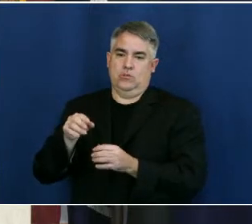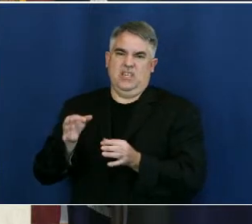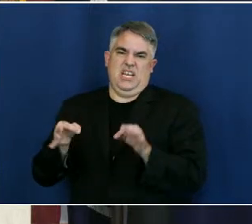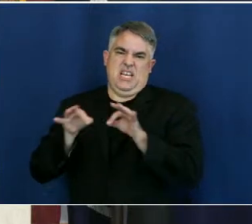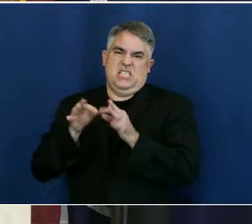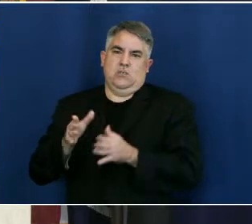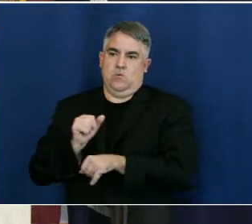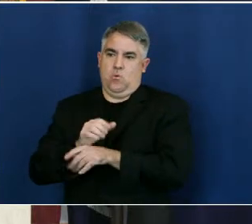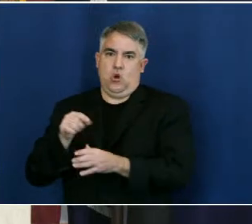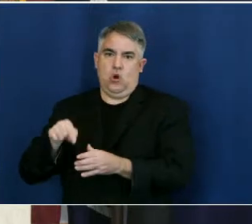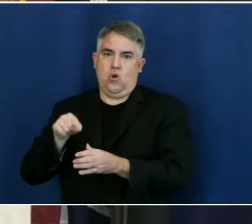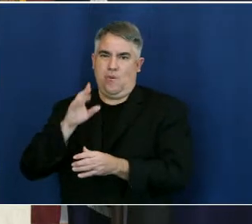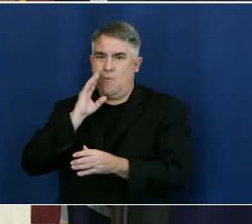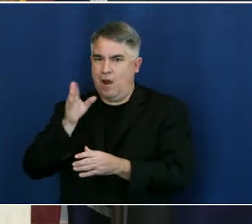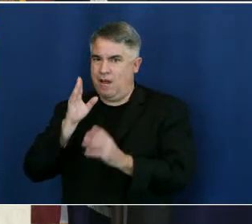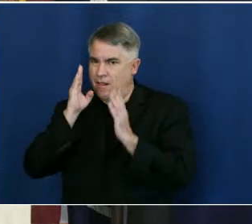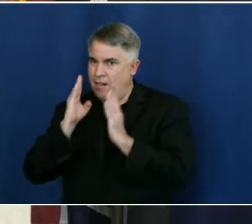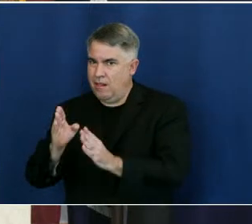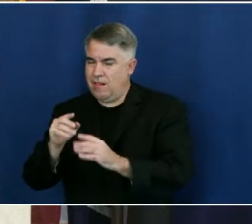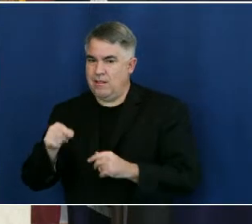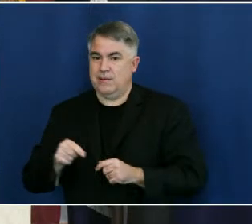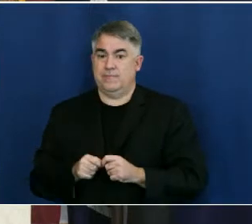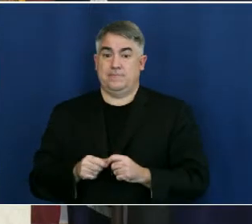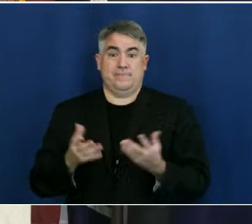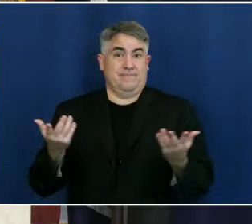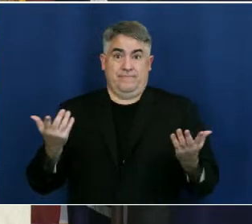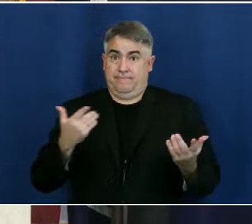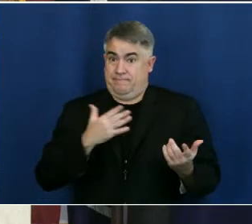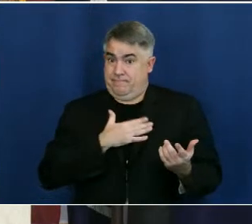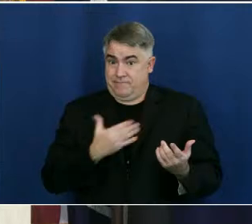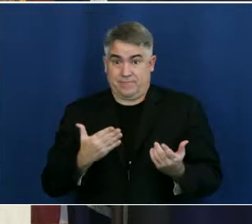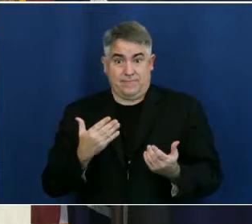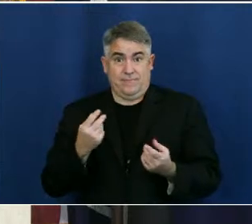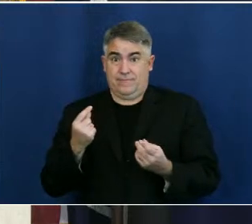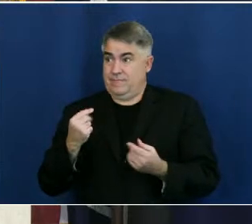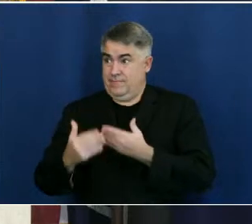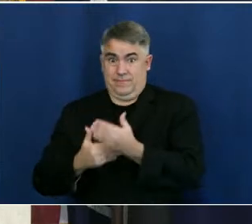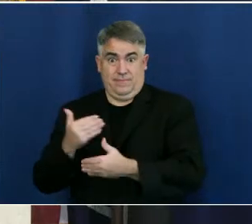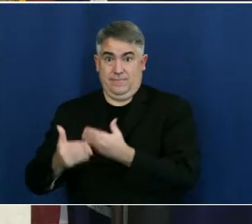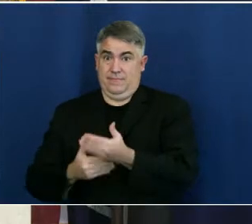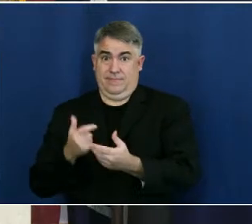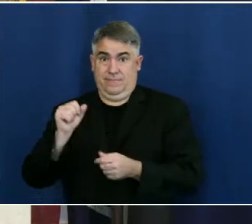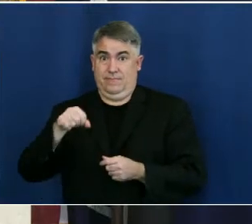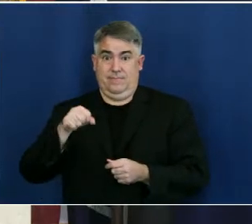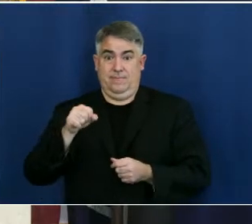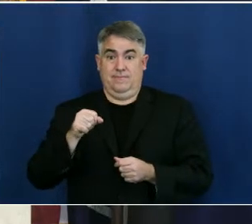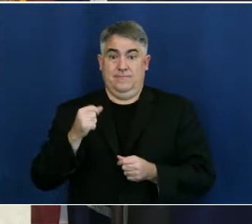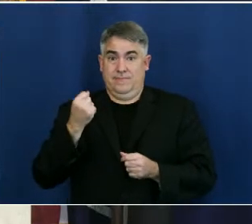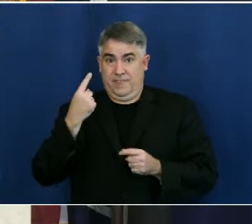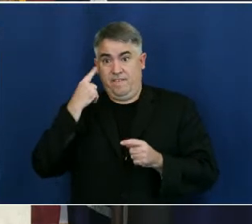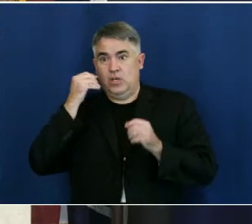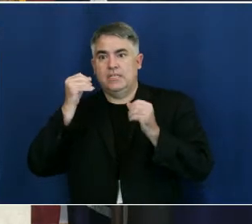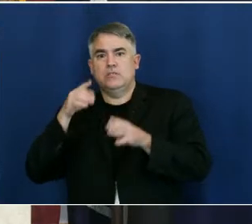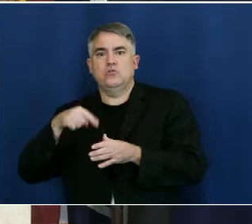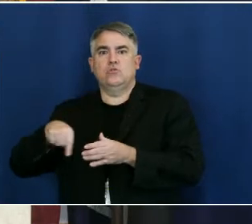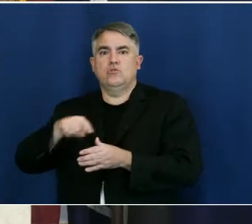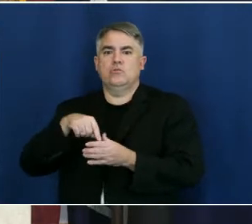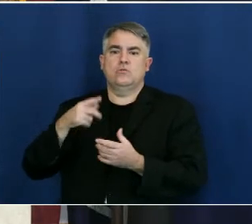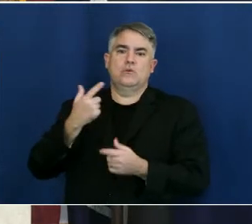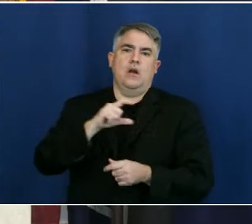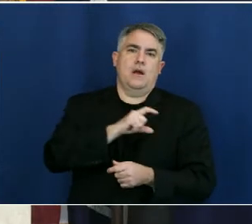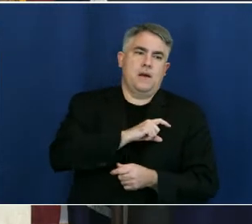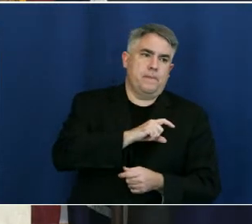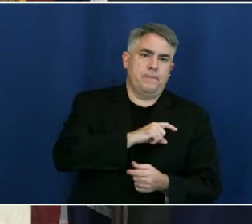ready and willing to rapidly open up the appointment system for teachers, for law enforcement, and for